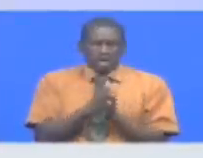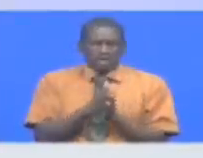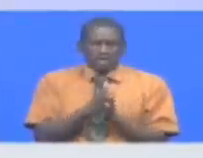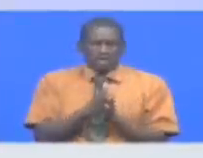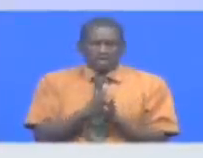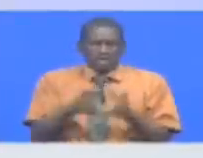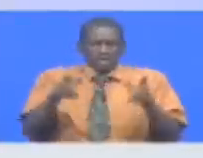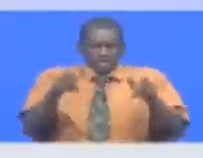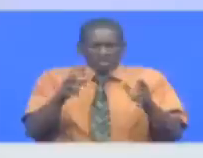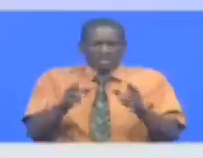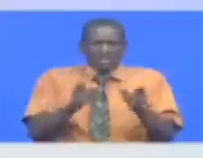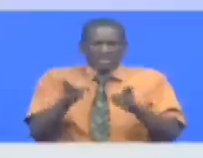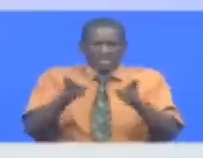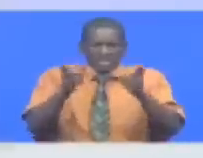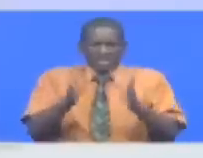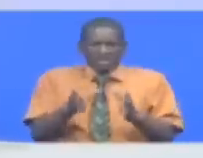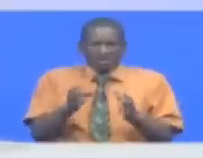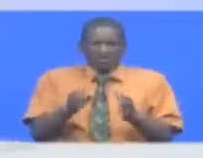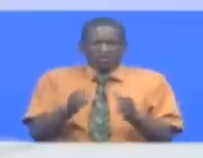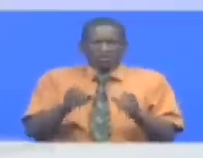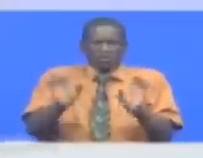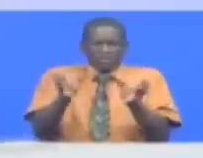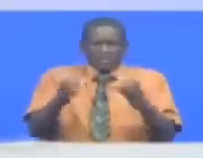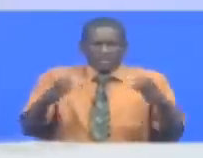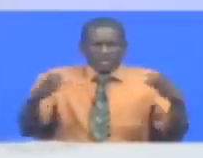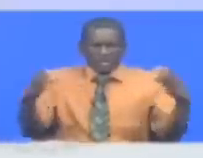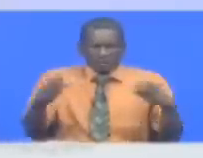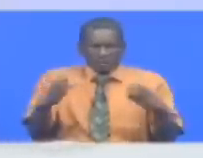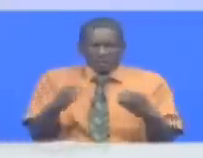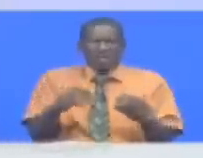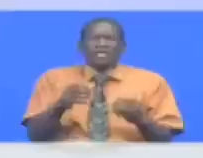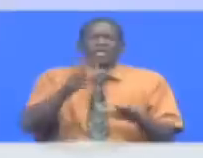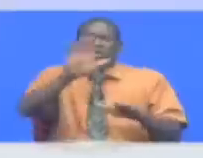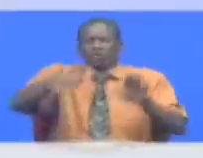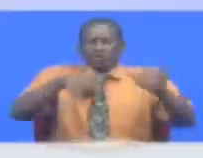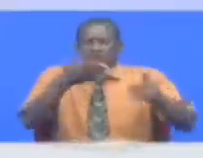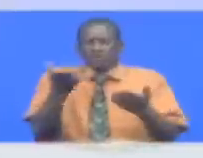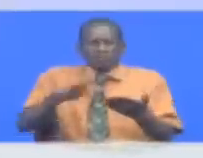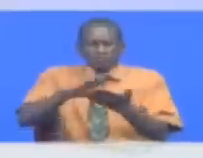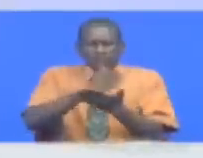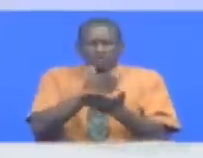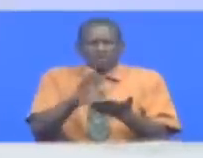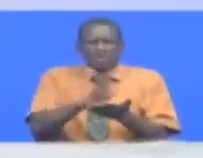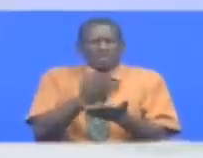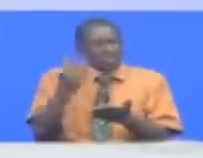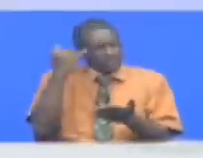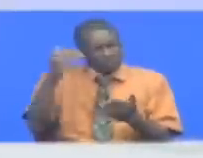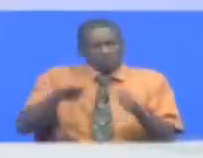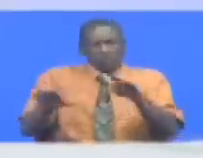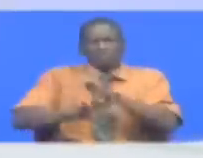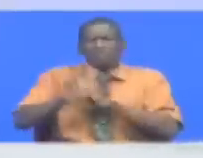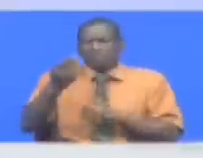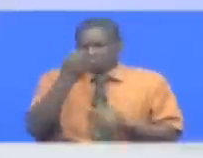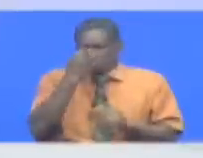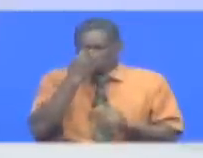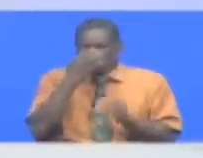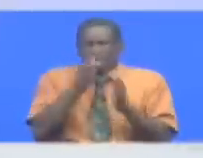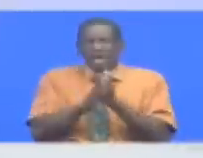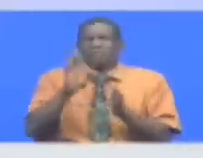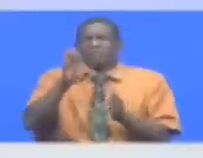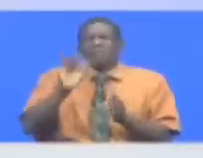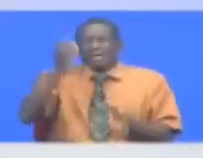editorial directors of the main media houses to share his feelings on Deputy President William Ruto's well and the BBI